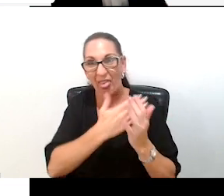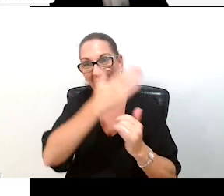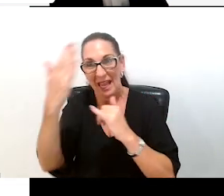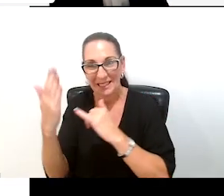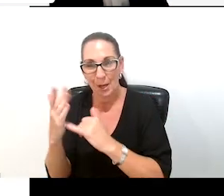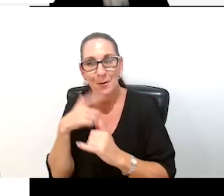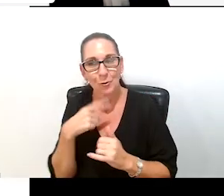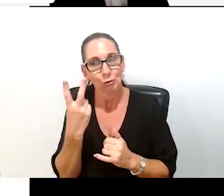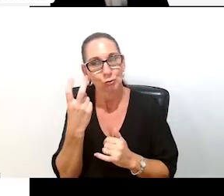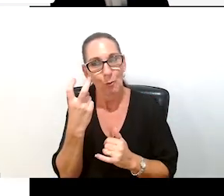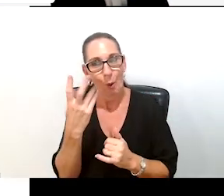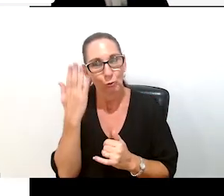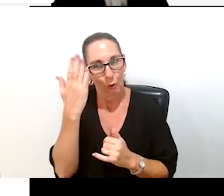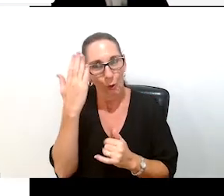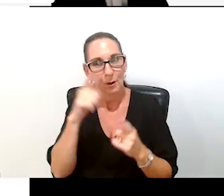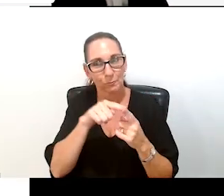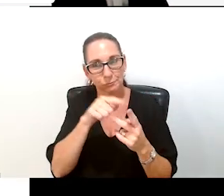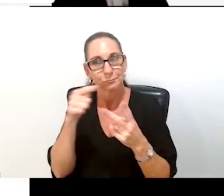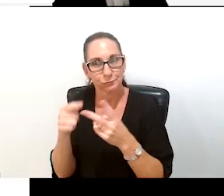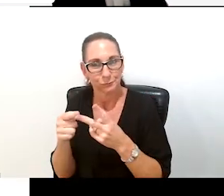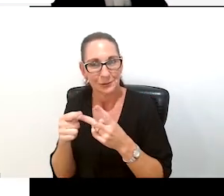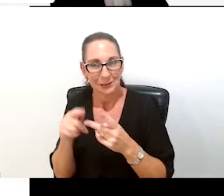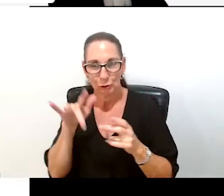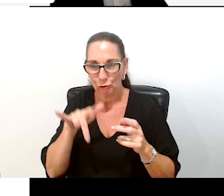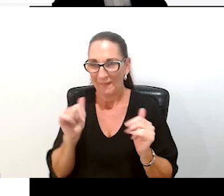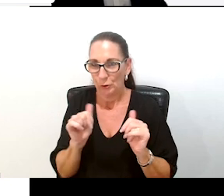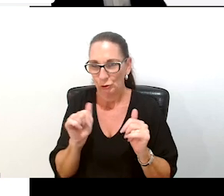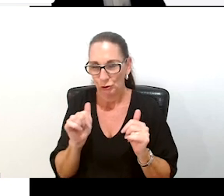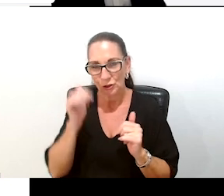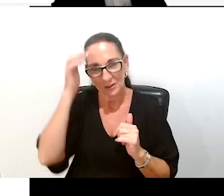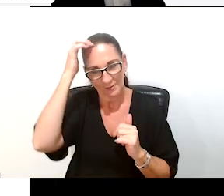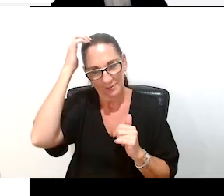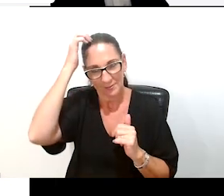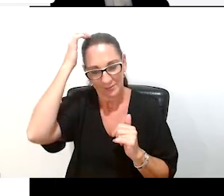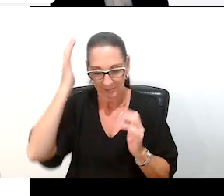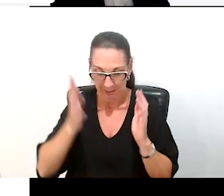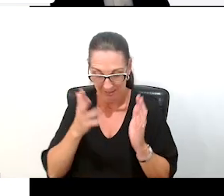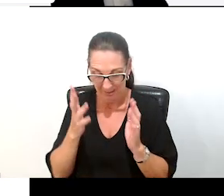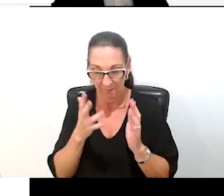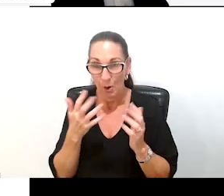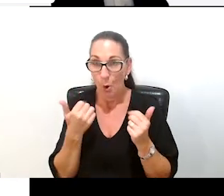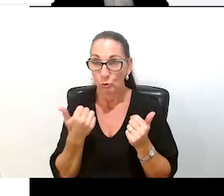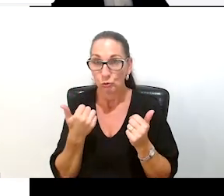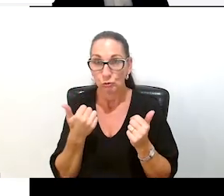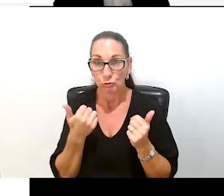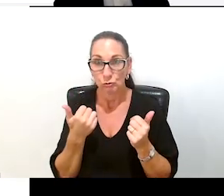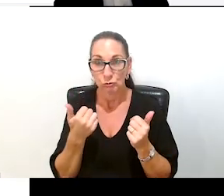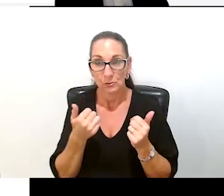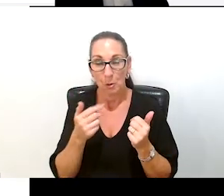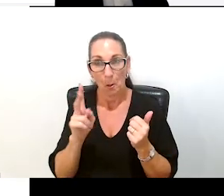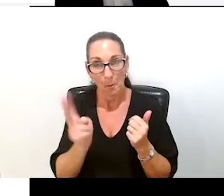talks as part of the webinar. So it's great to hear directly from you and from